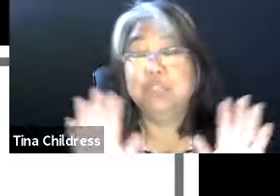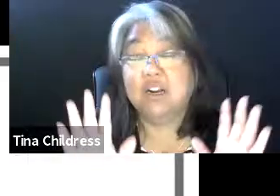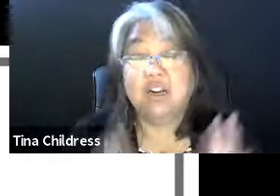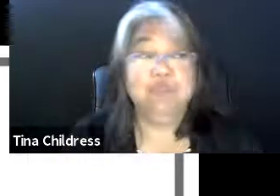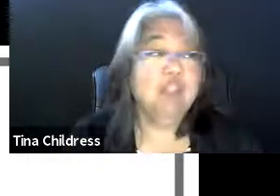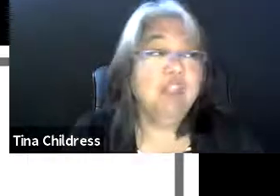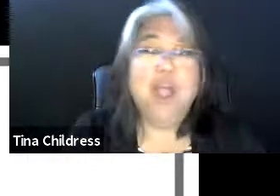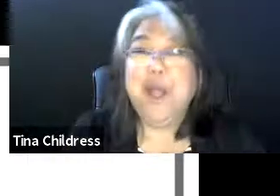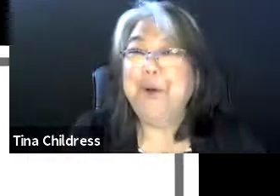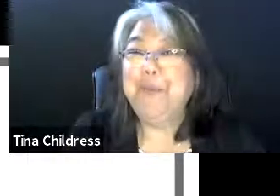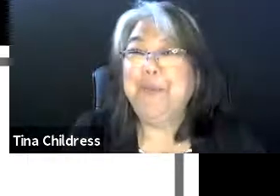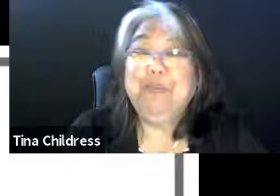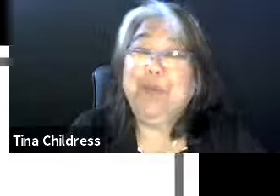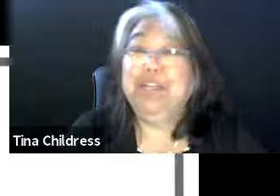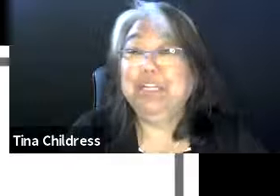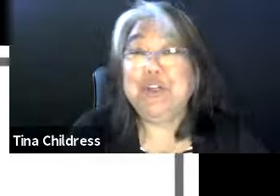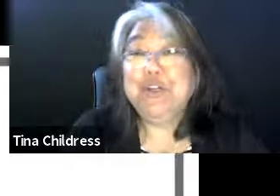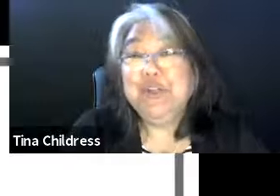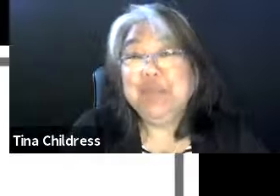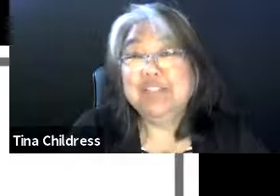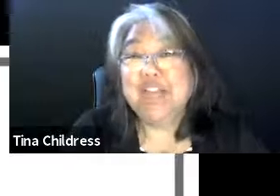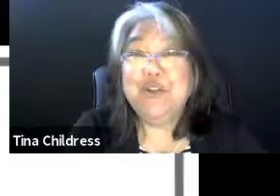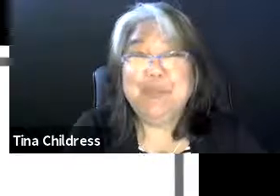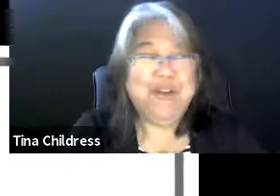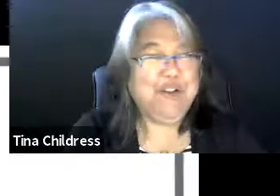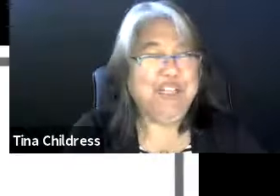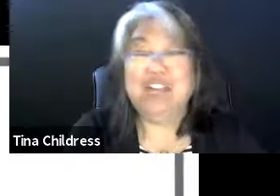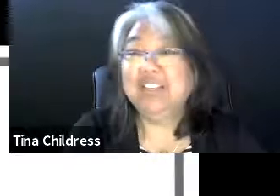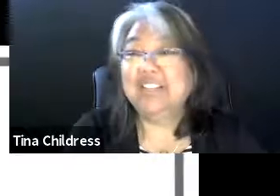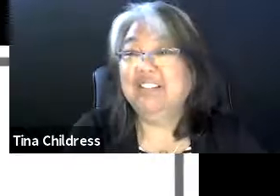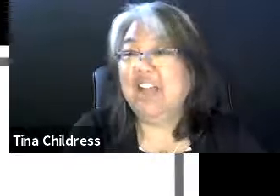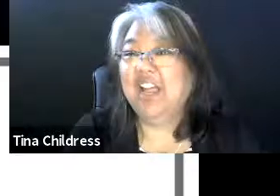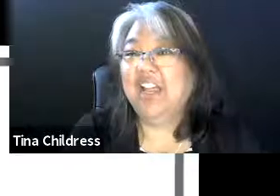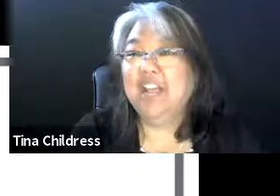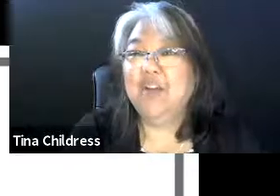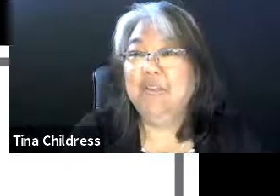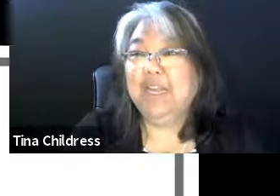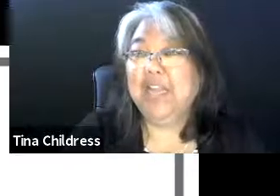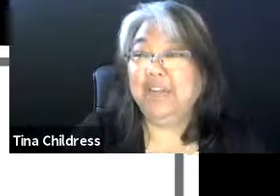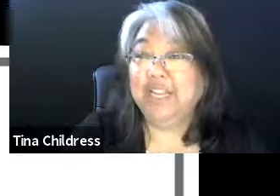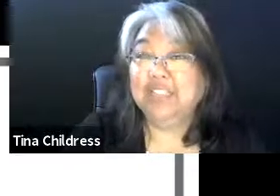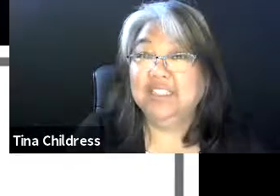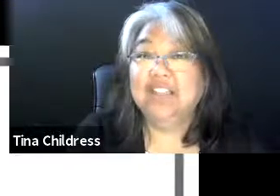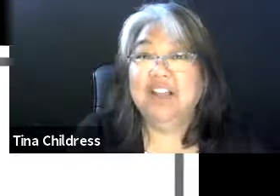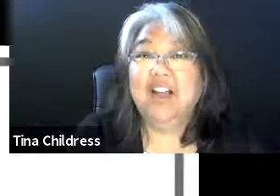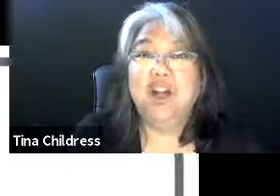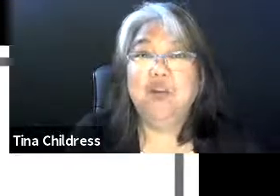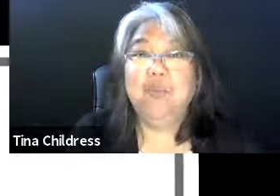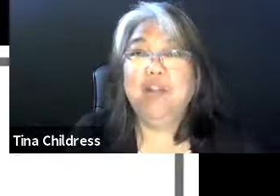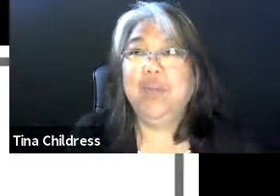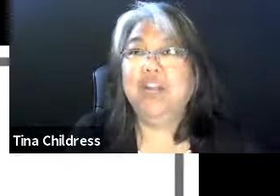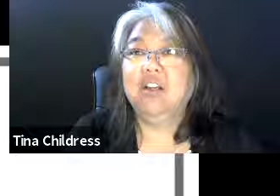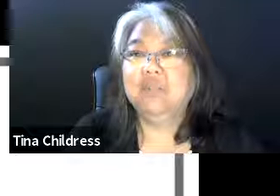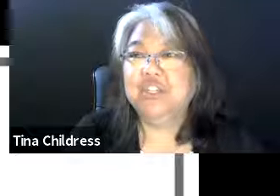is bizarre. But it's all good because I know about hearing loss. I am an advocate.